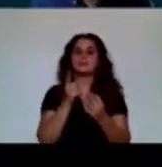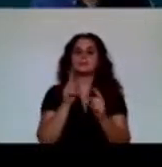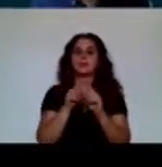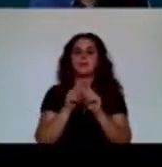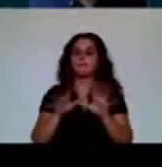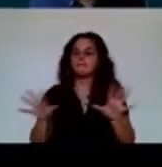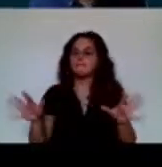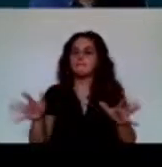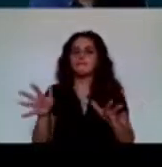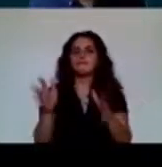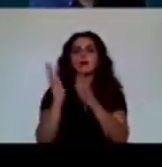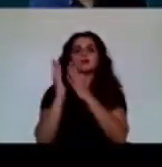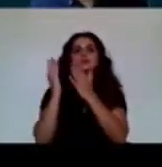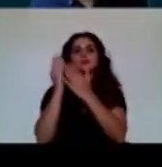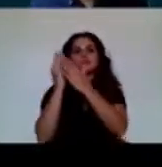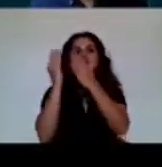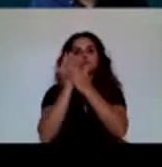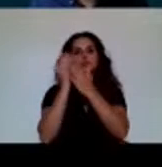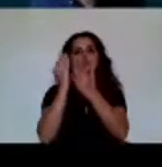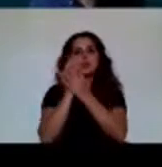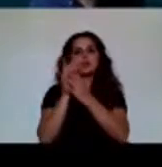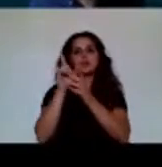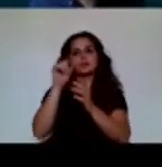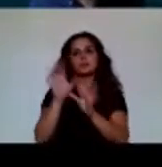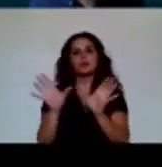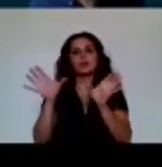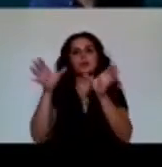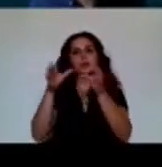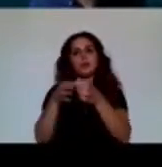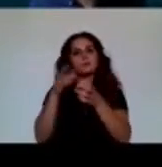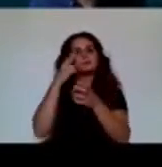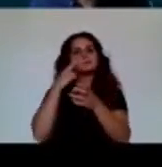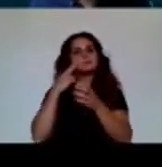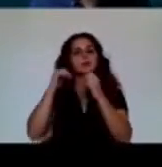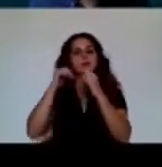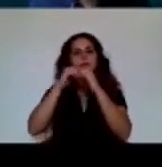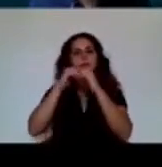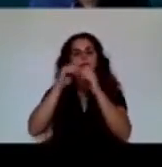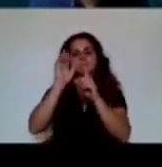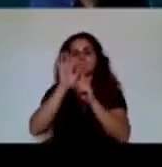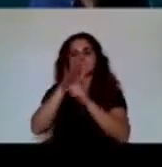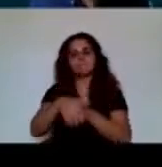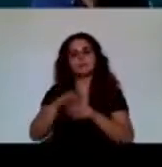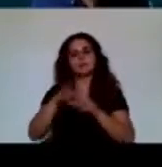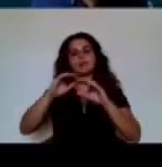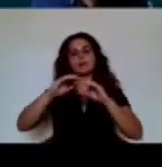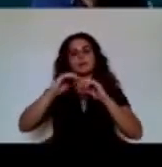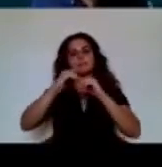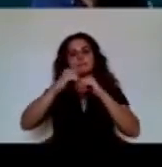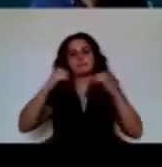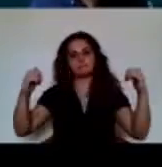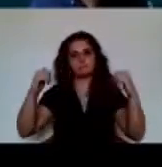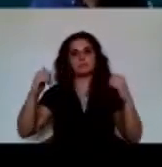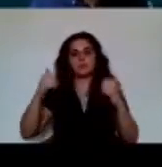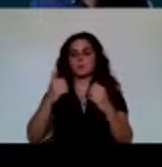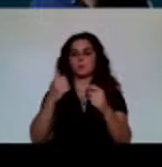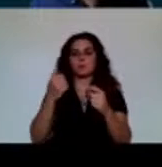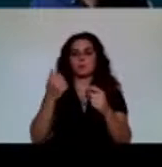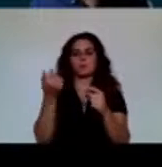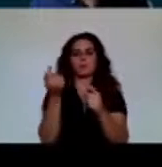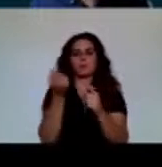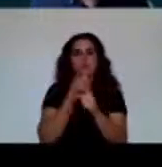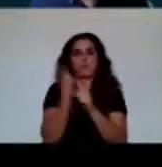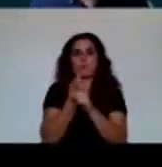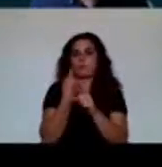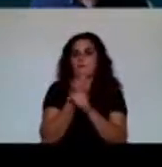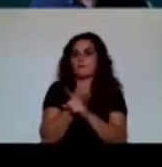promote school and community racial desegregation. So for many, many reasons, we know that